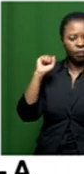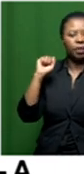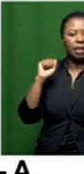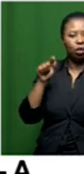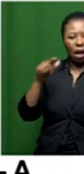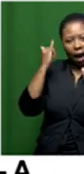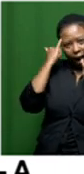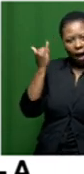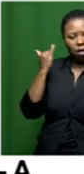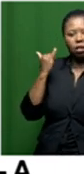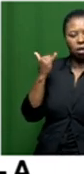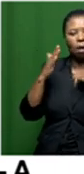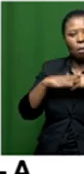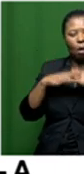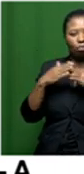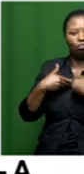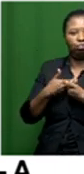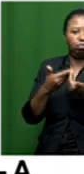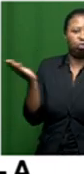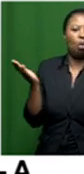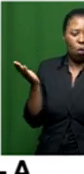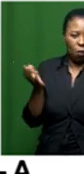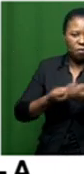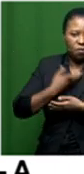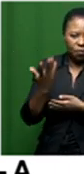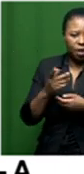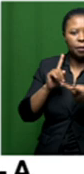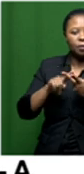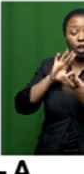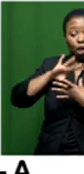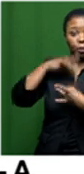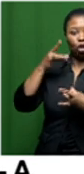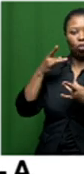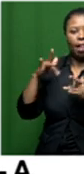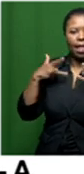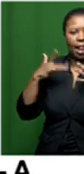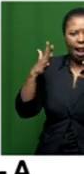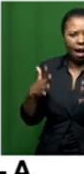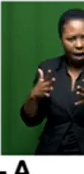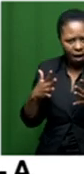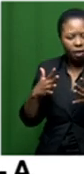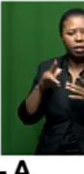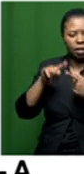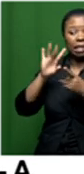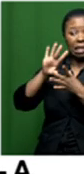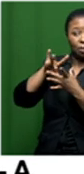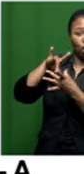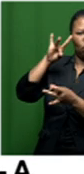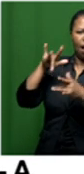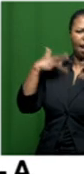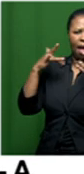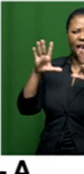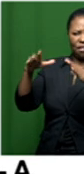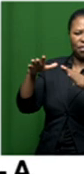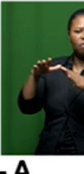her ideas are slightly more resolved. We have a spiritual healer who taps into his spirituality in order to create